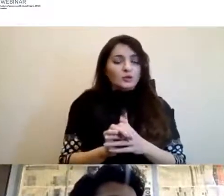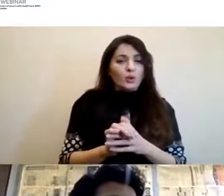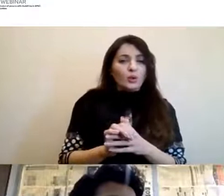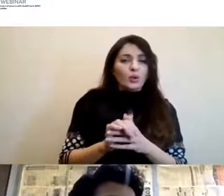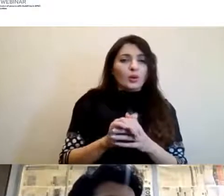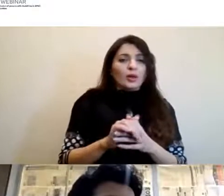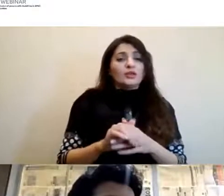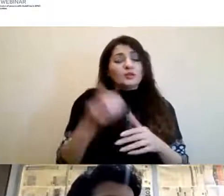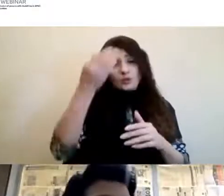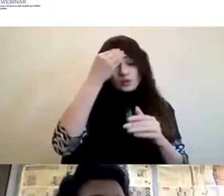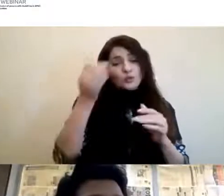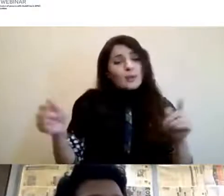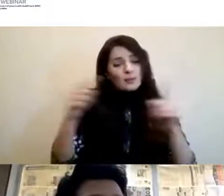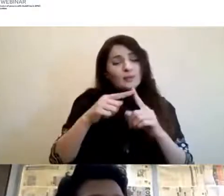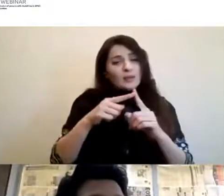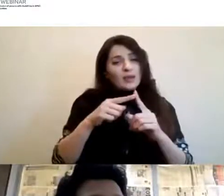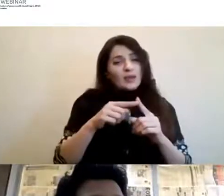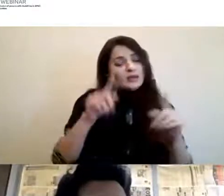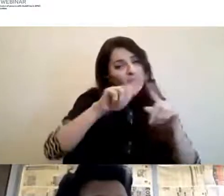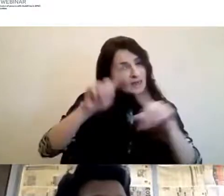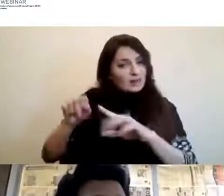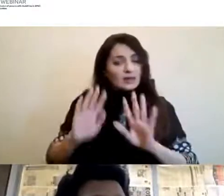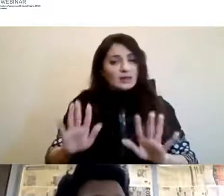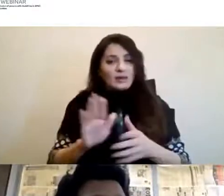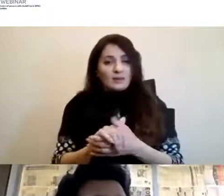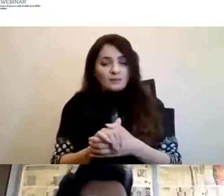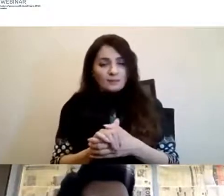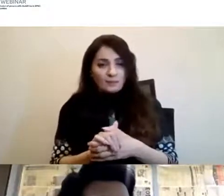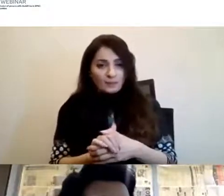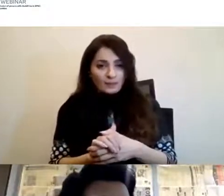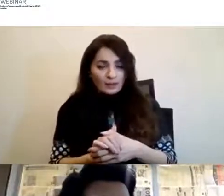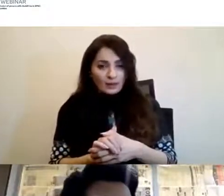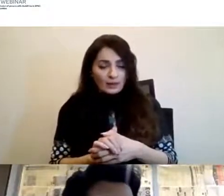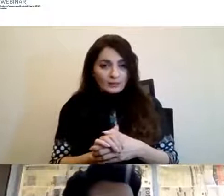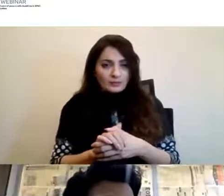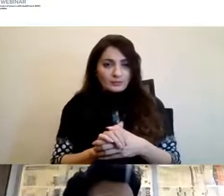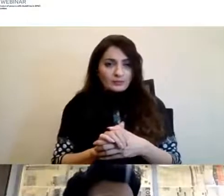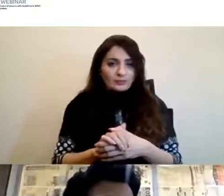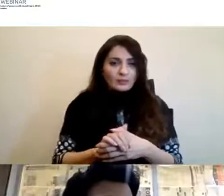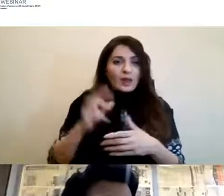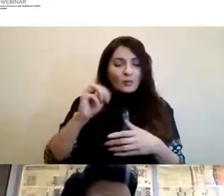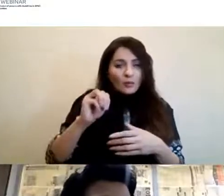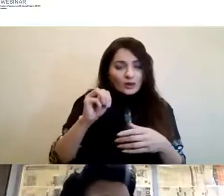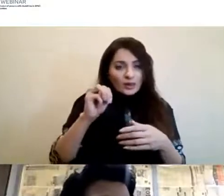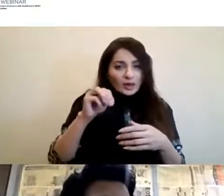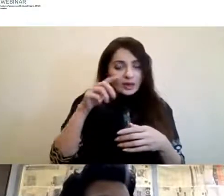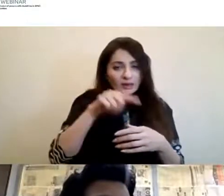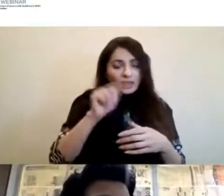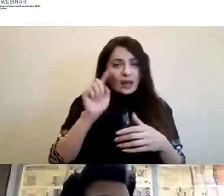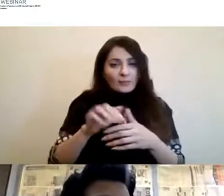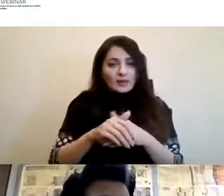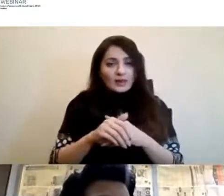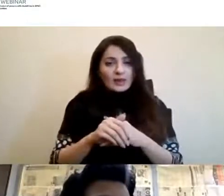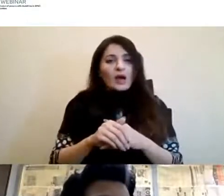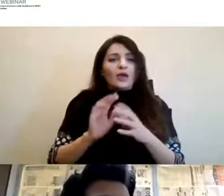issue. Thank you. I think Monica also touches upon the complex nature